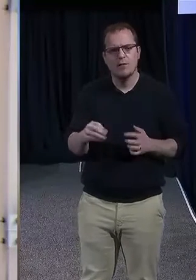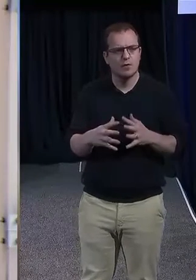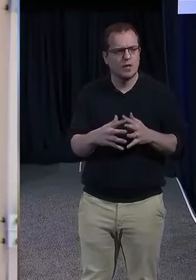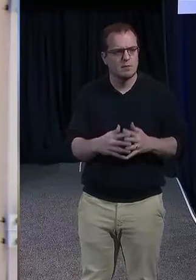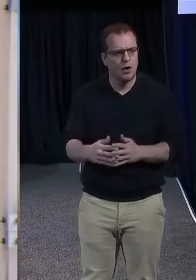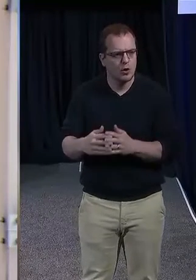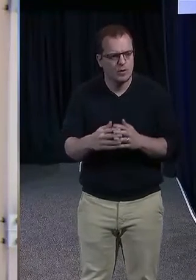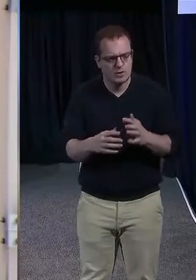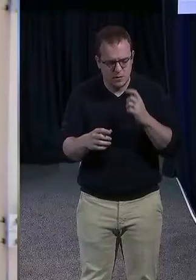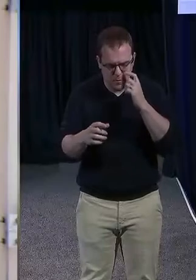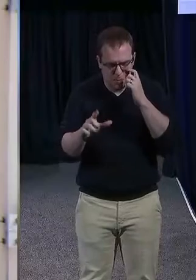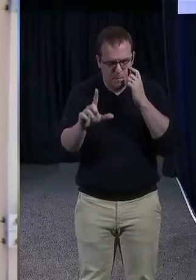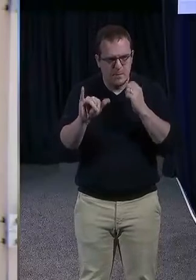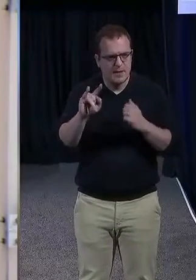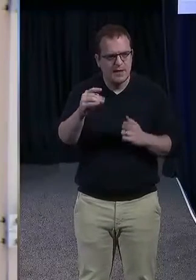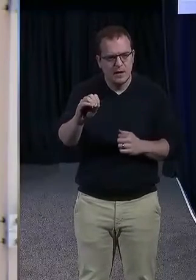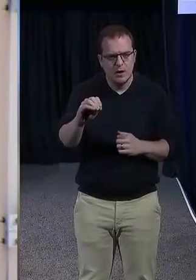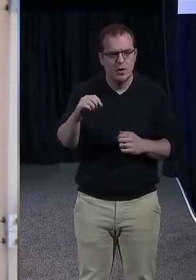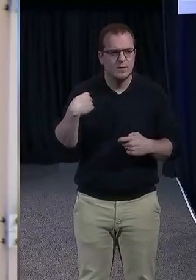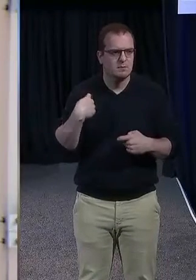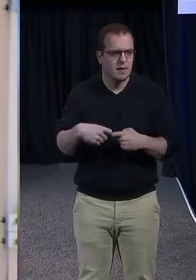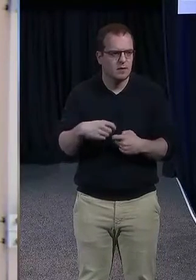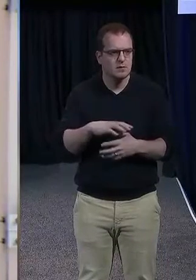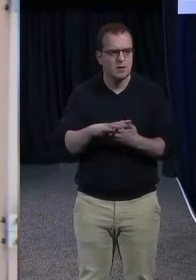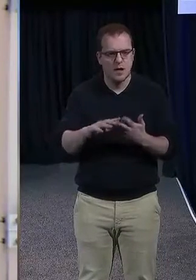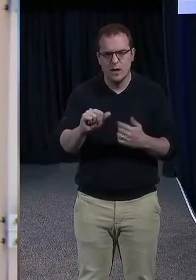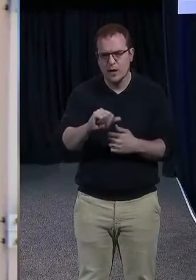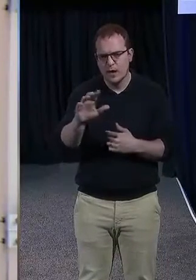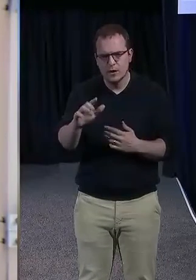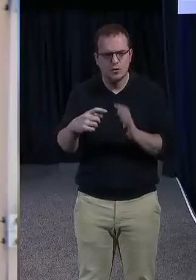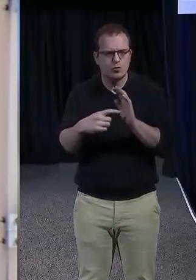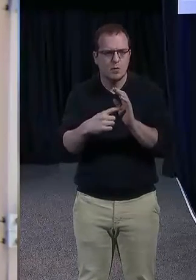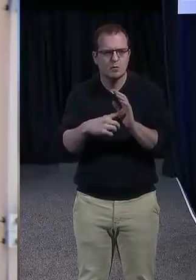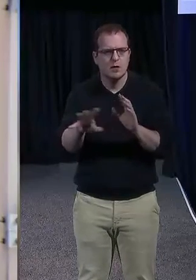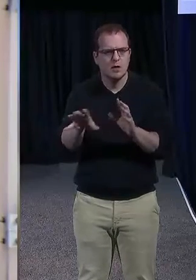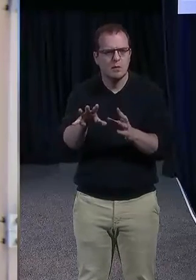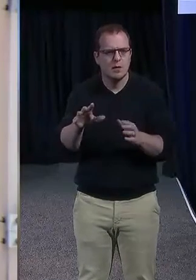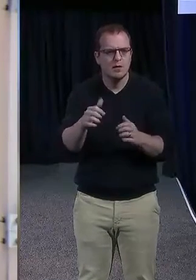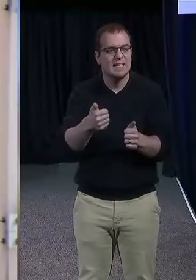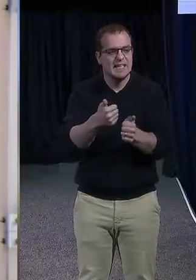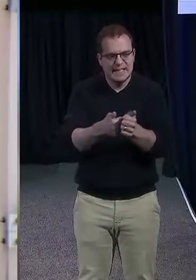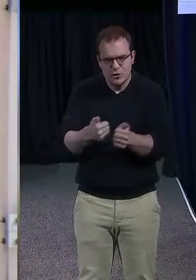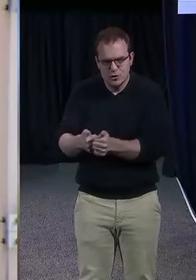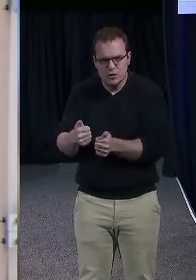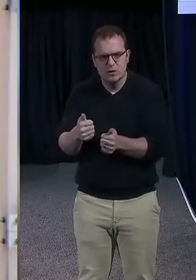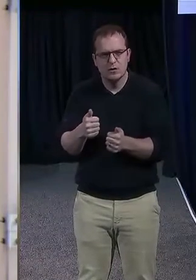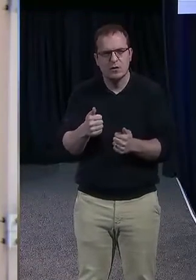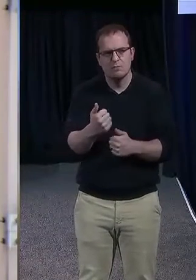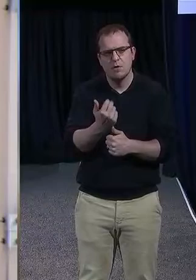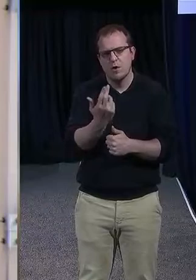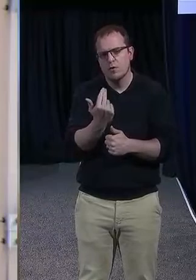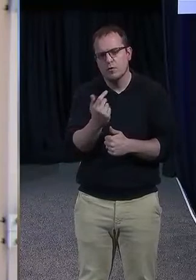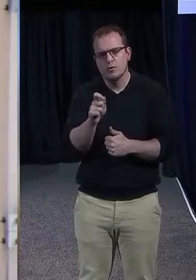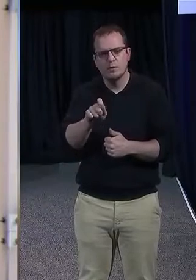Americans, Latino Hispanics, and Asians represent somewhere each around